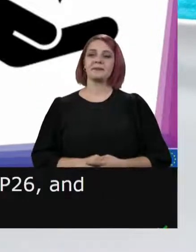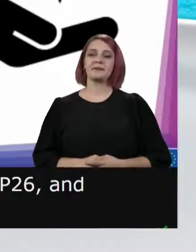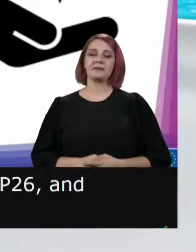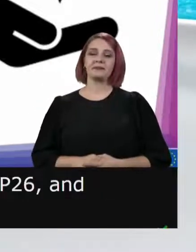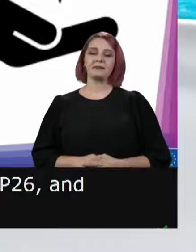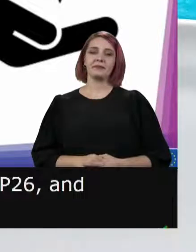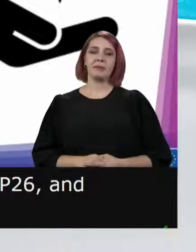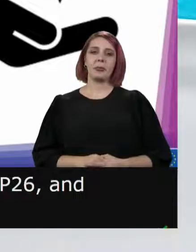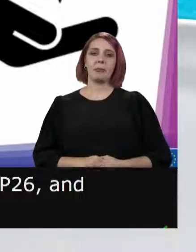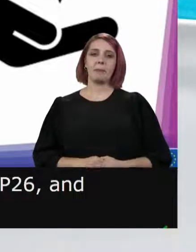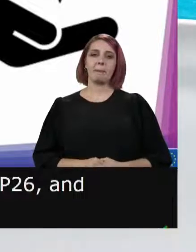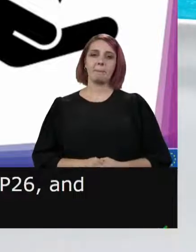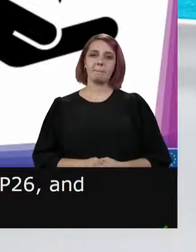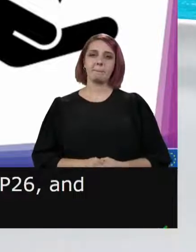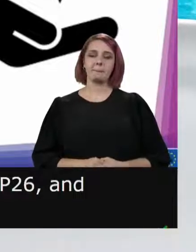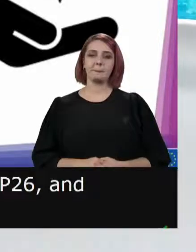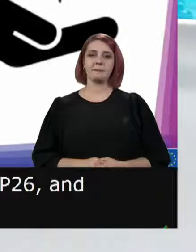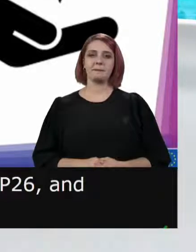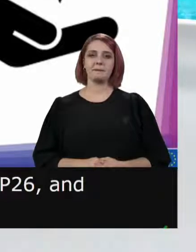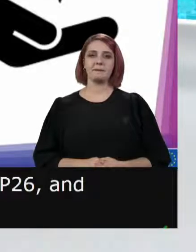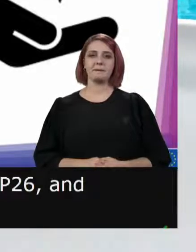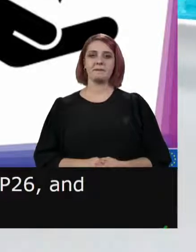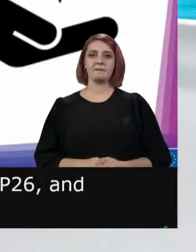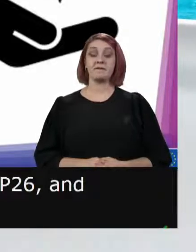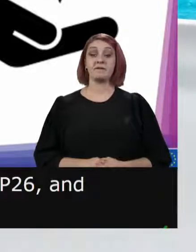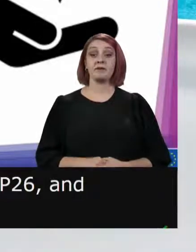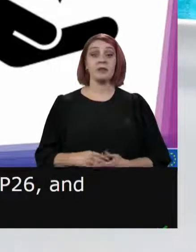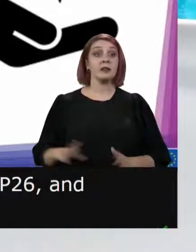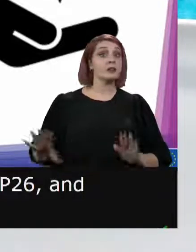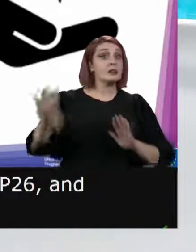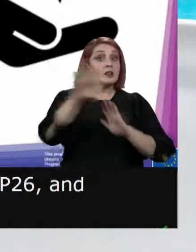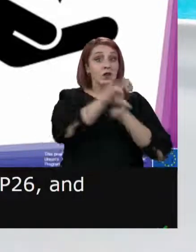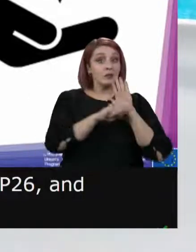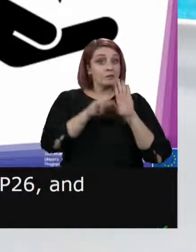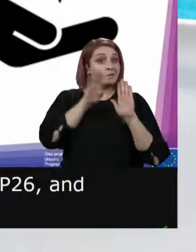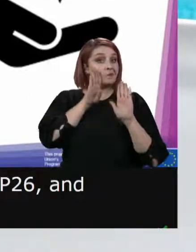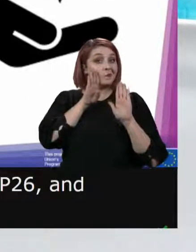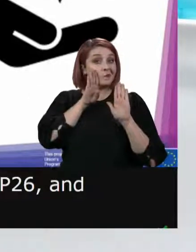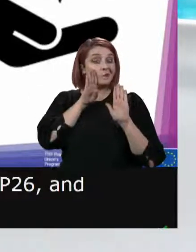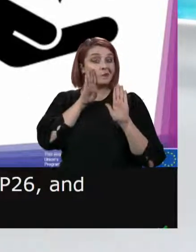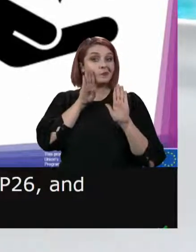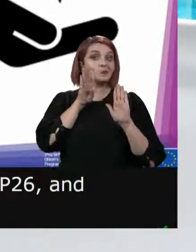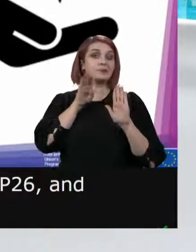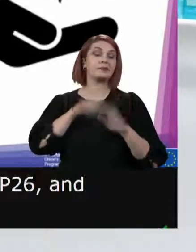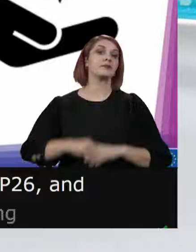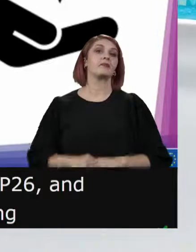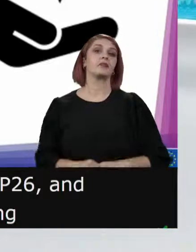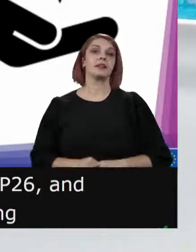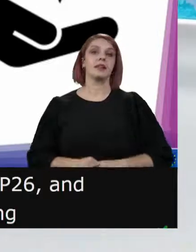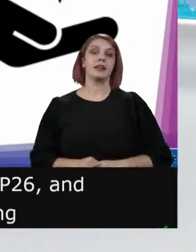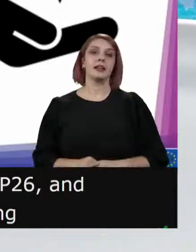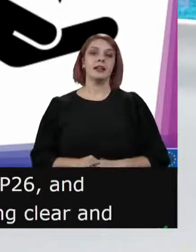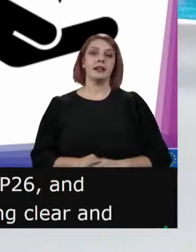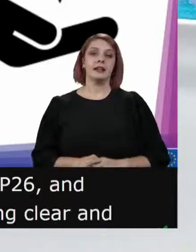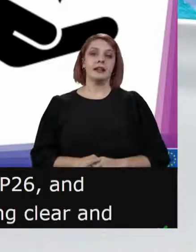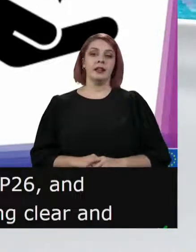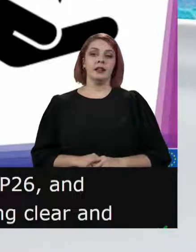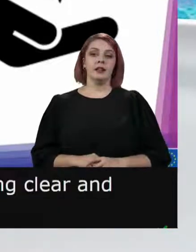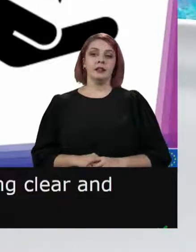And with that really came being clear and sharing perceptions of added